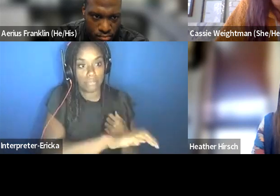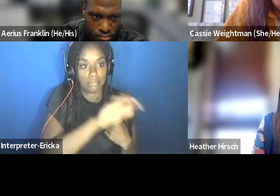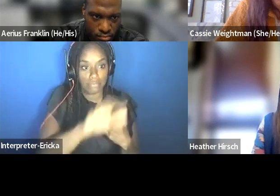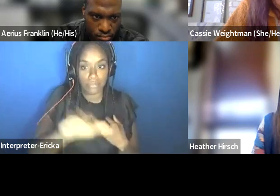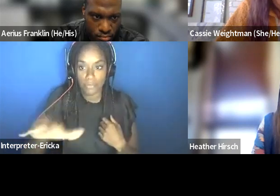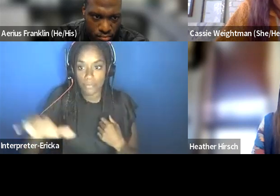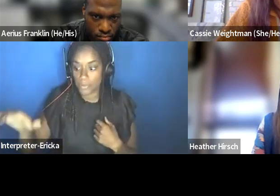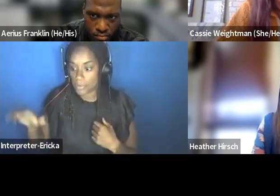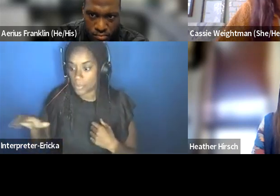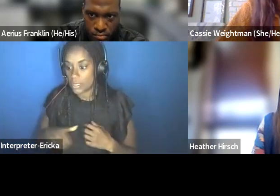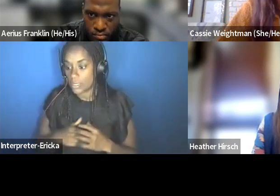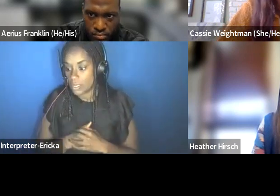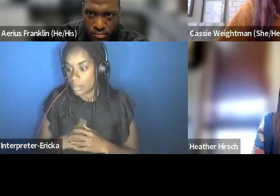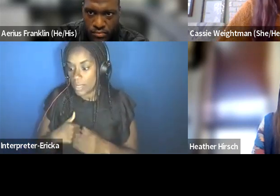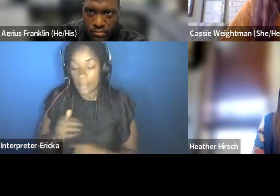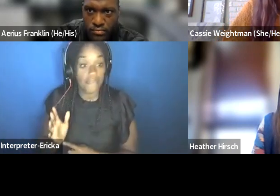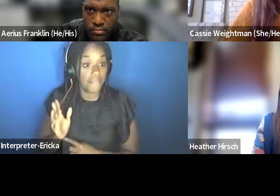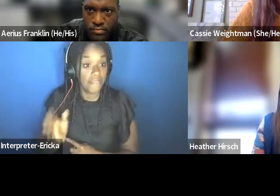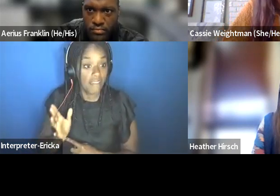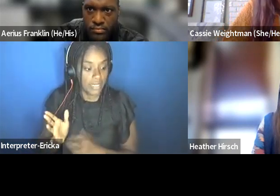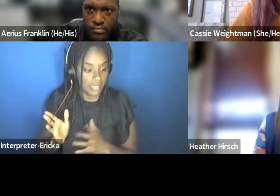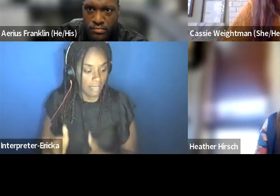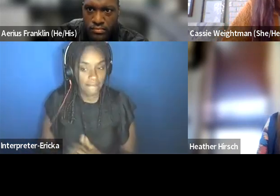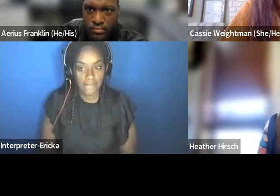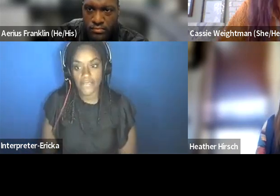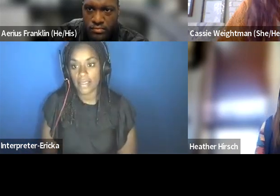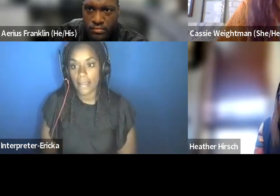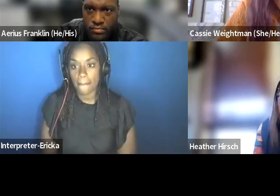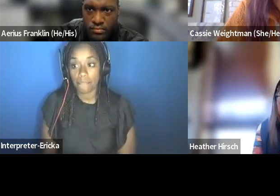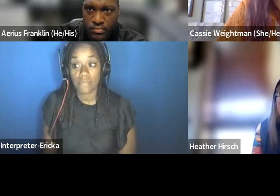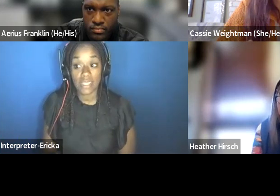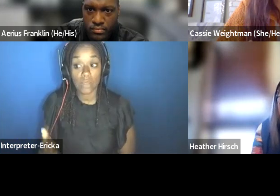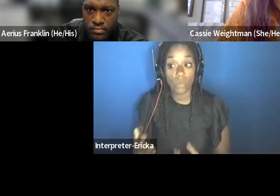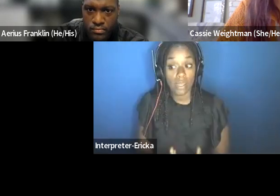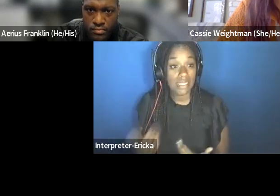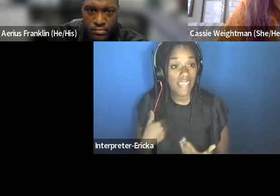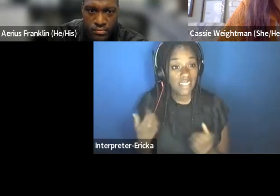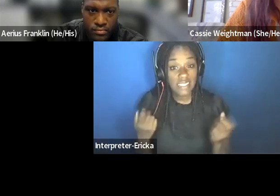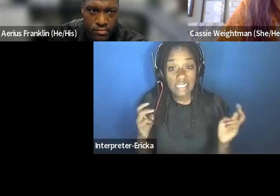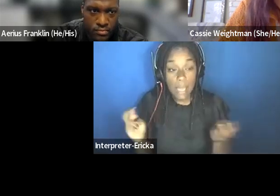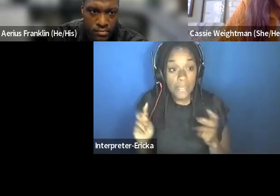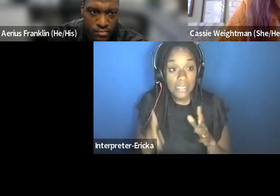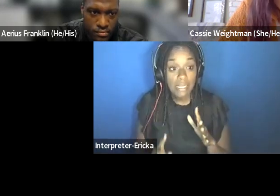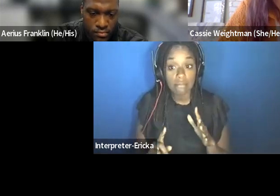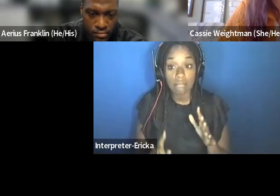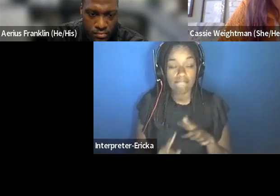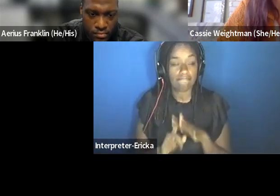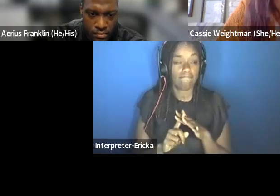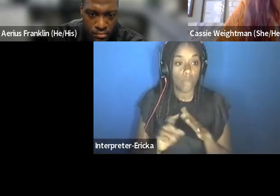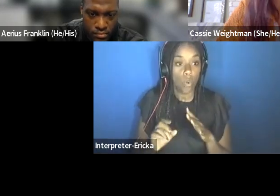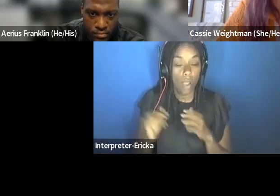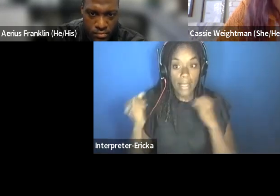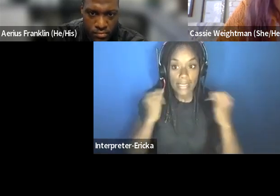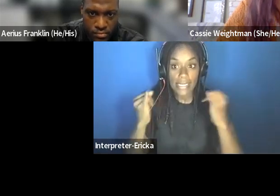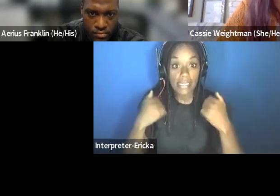Okay, we have about 5 minutes left. Did anyone else have any kind of topics that came up for them or ideas that you were like,